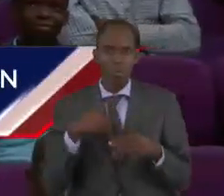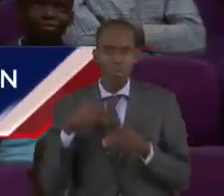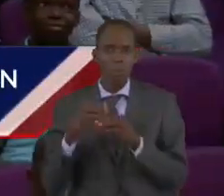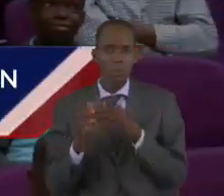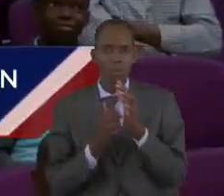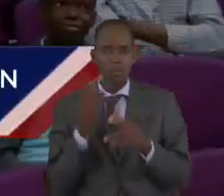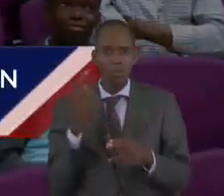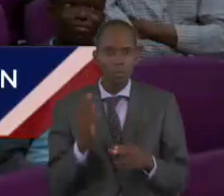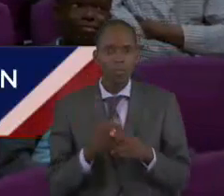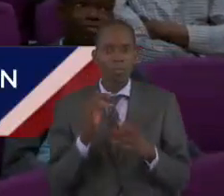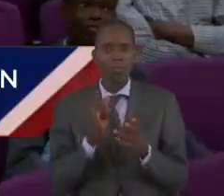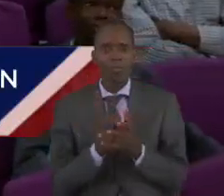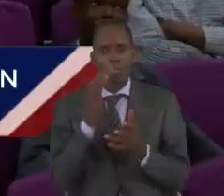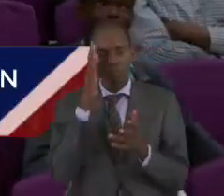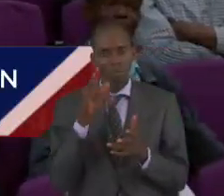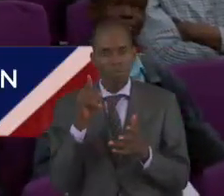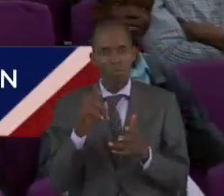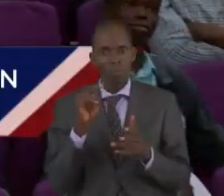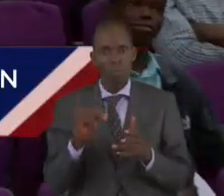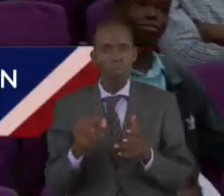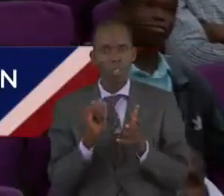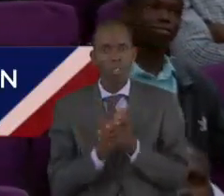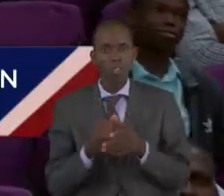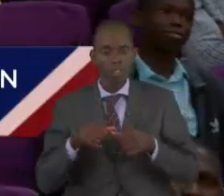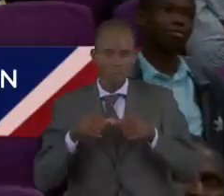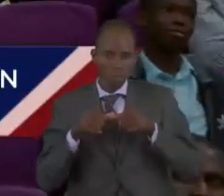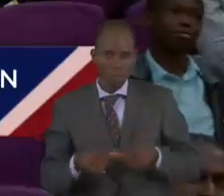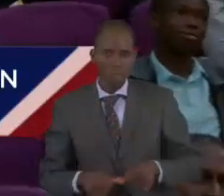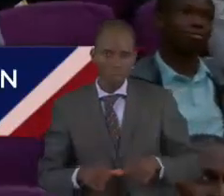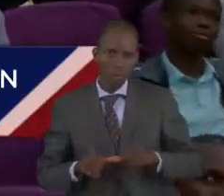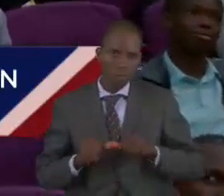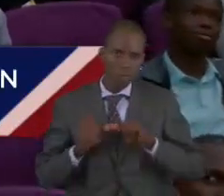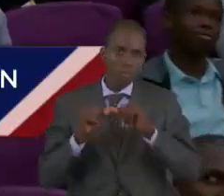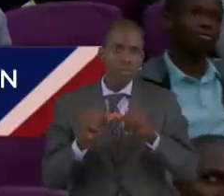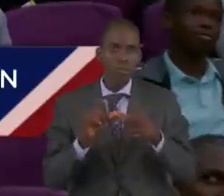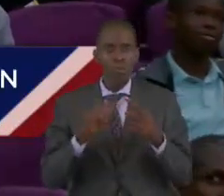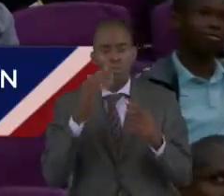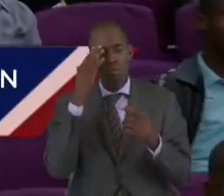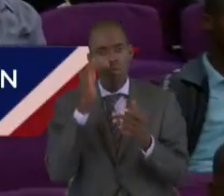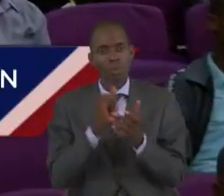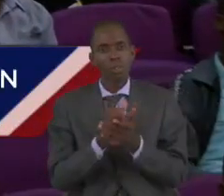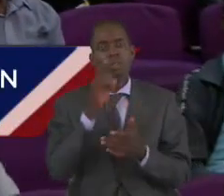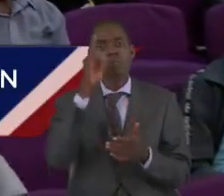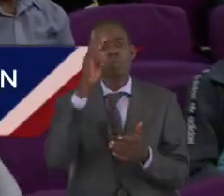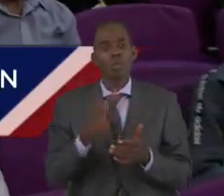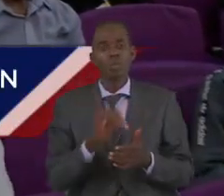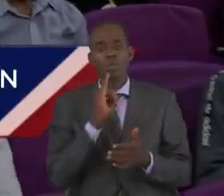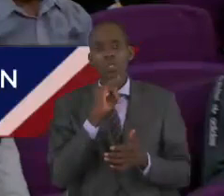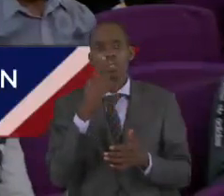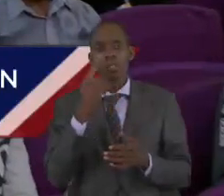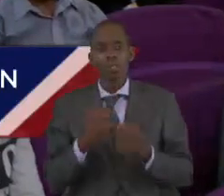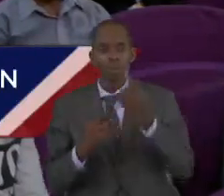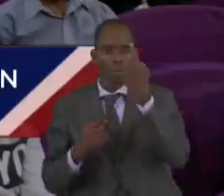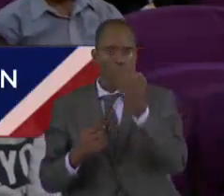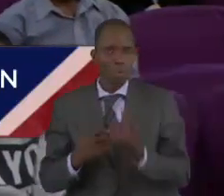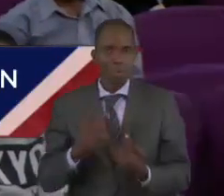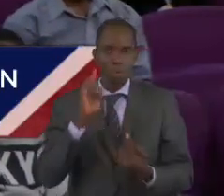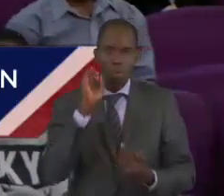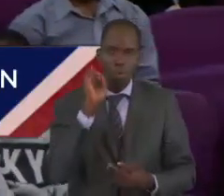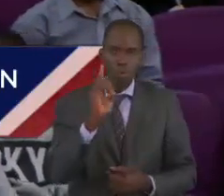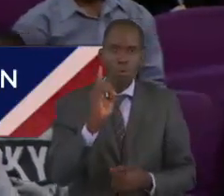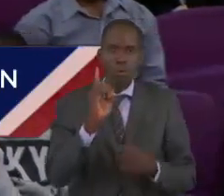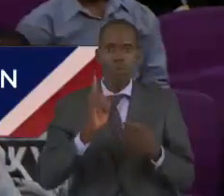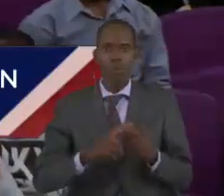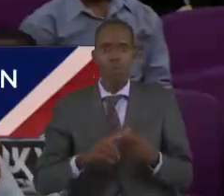steadfastness and stability to know that God is the only one to obey, and God is